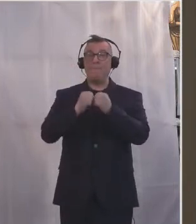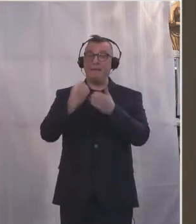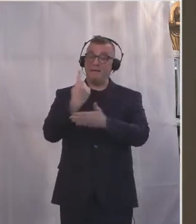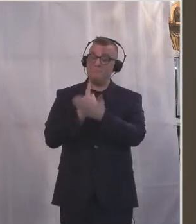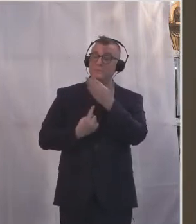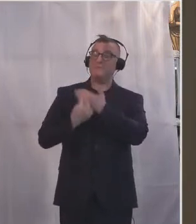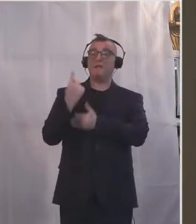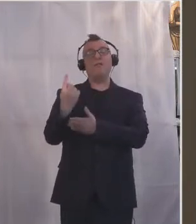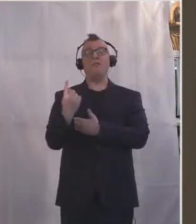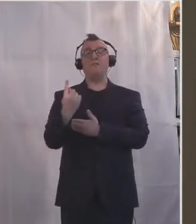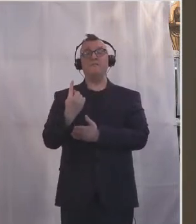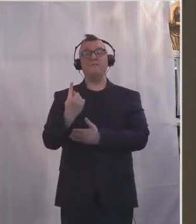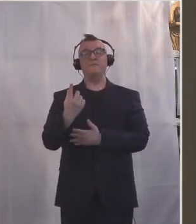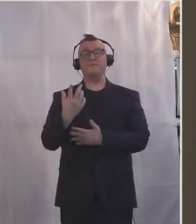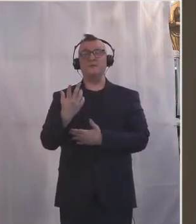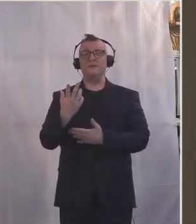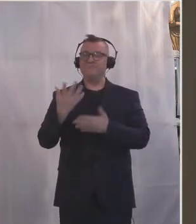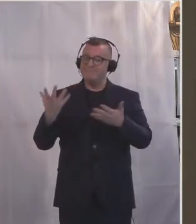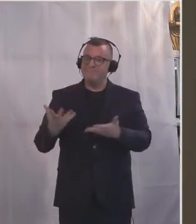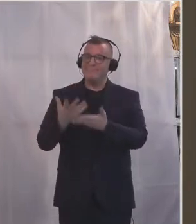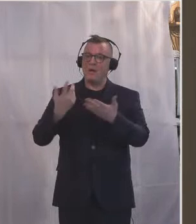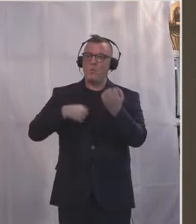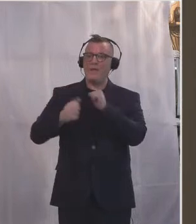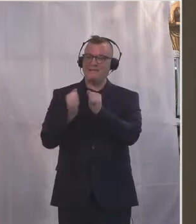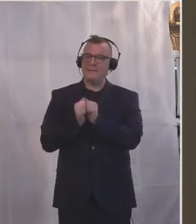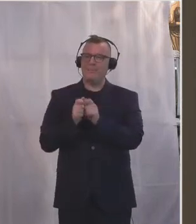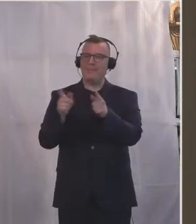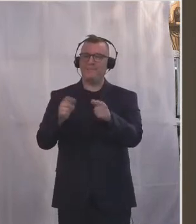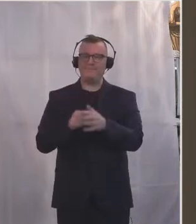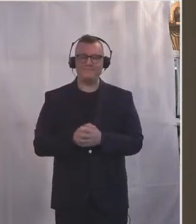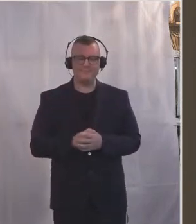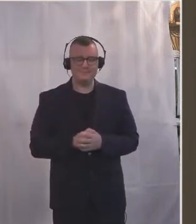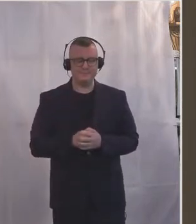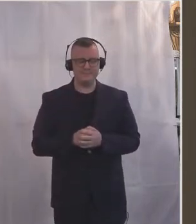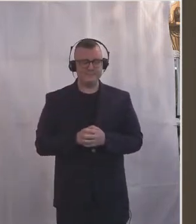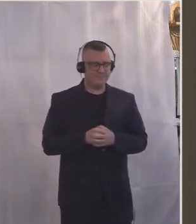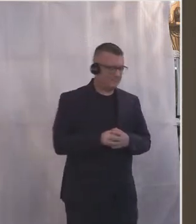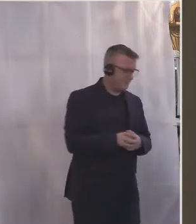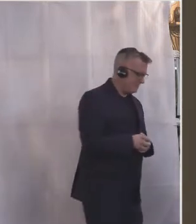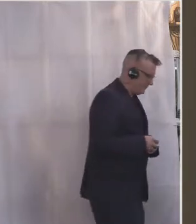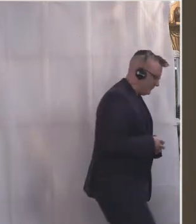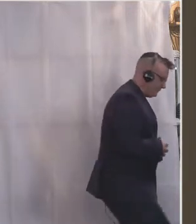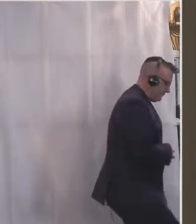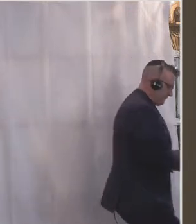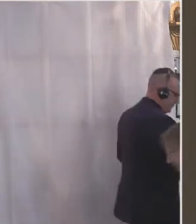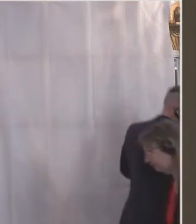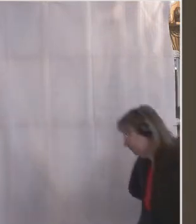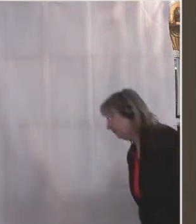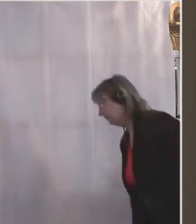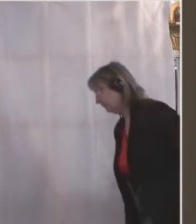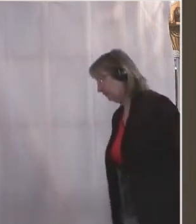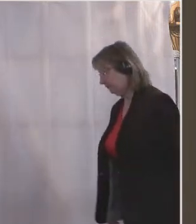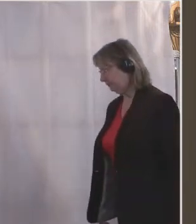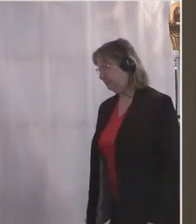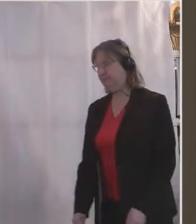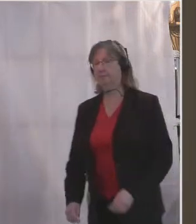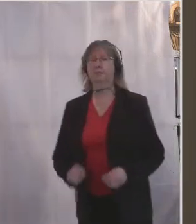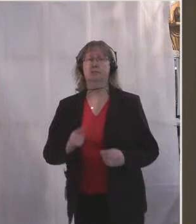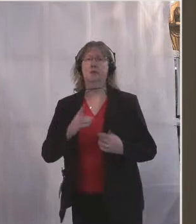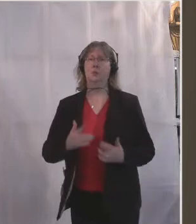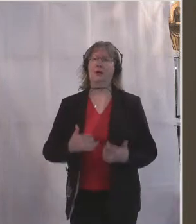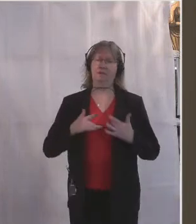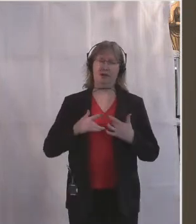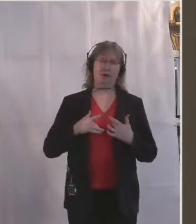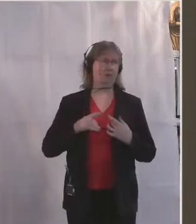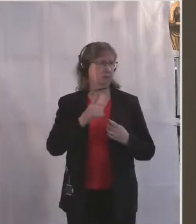want to be, and we just embrace them for who they are. And that's the journey that I think all of us are on, and that's the journey that